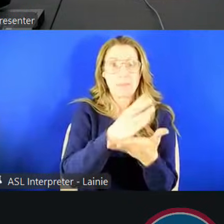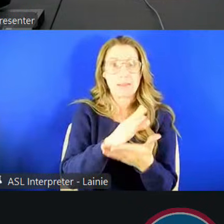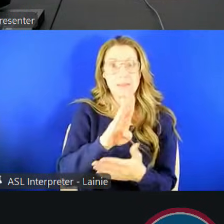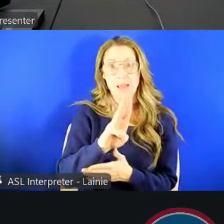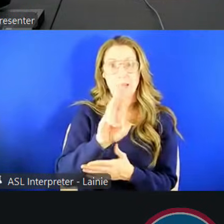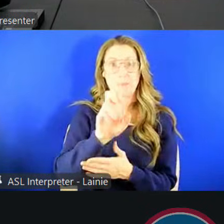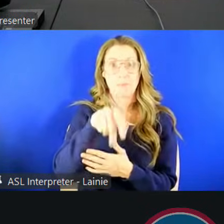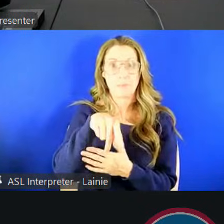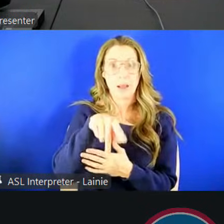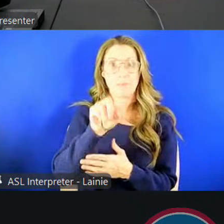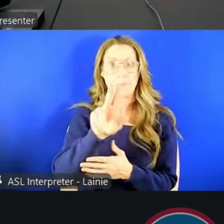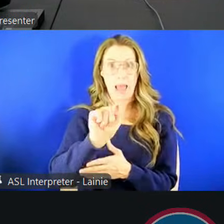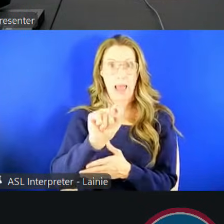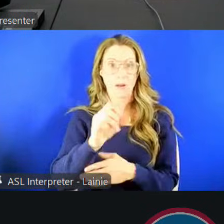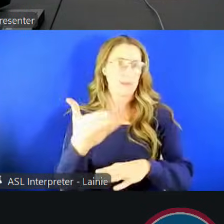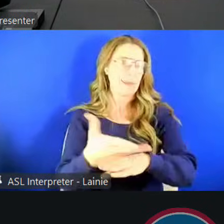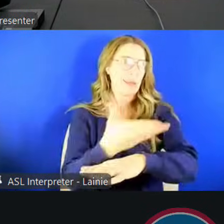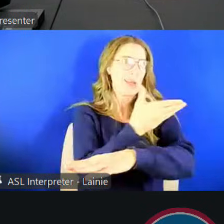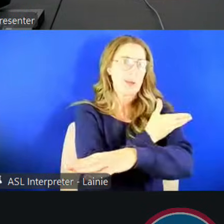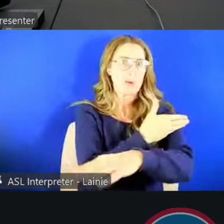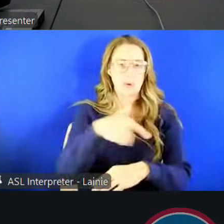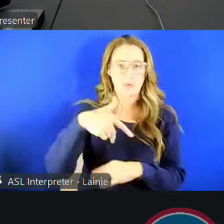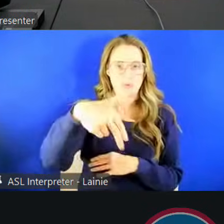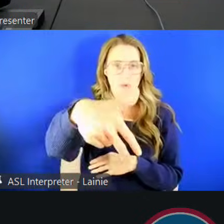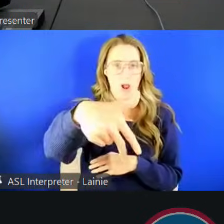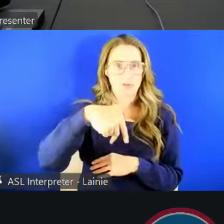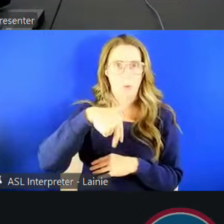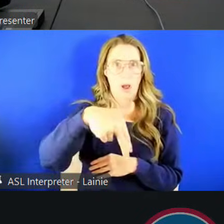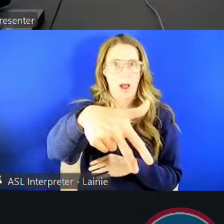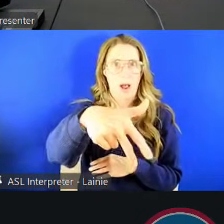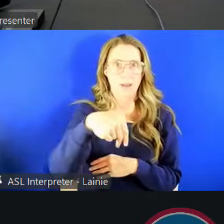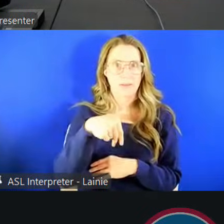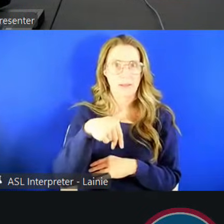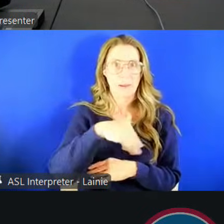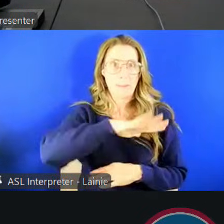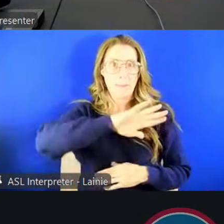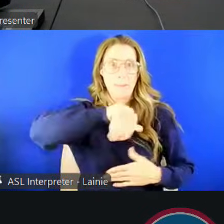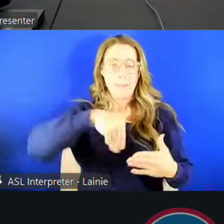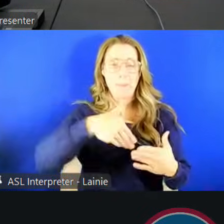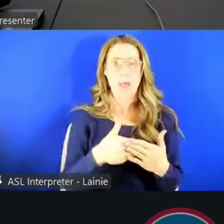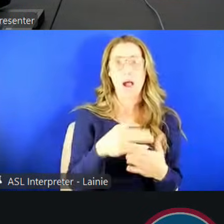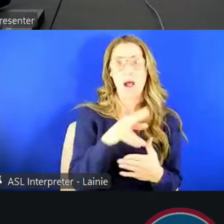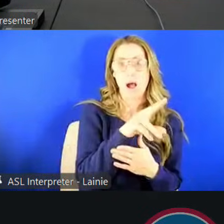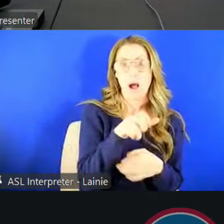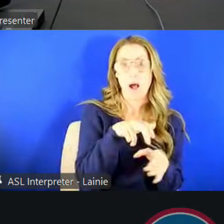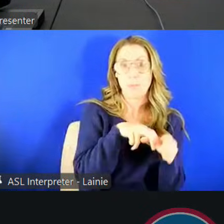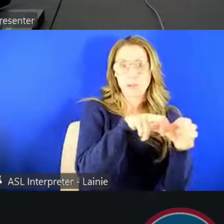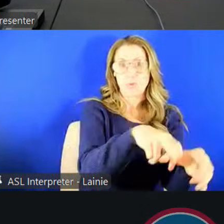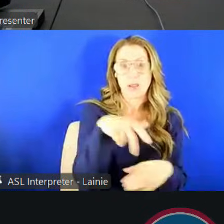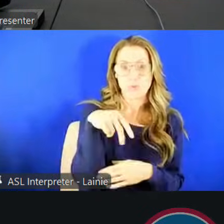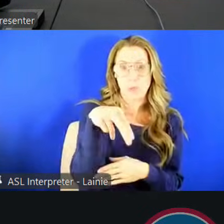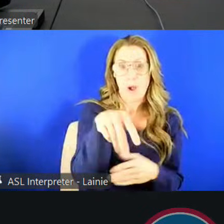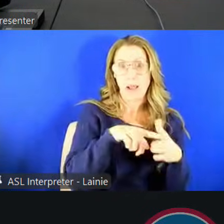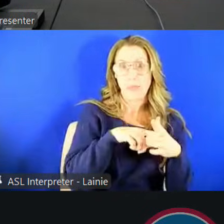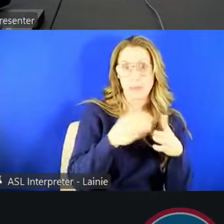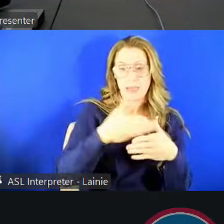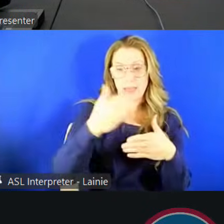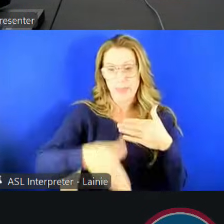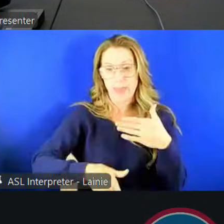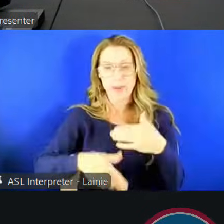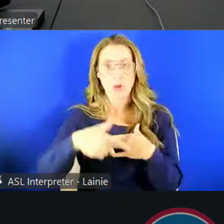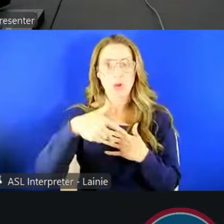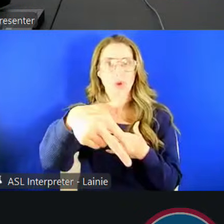crosswalks. All bus riders are a pedestrian at the beginning and end of every trip that they take. So, pedestrian safety